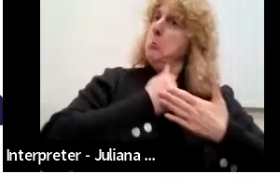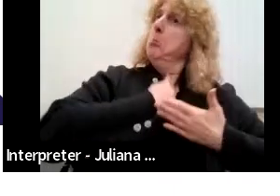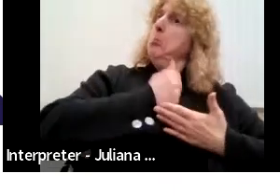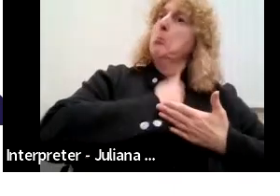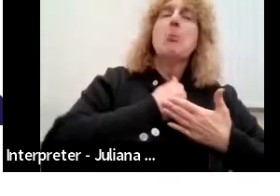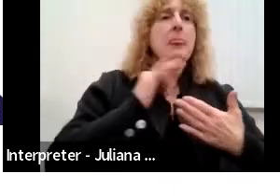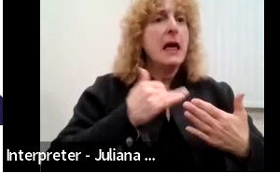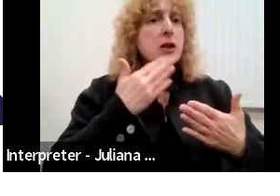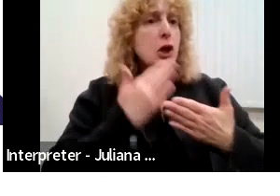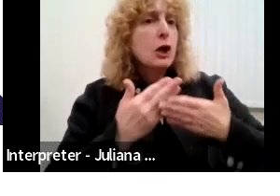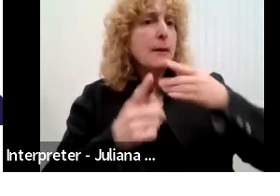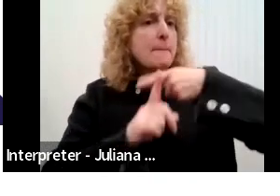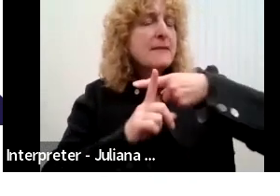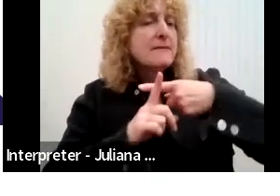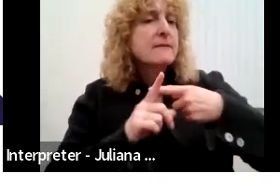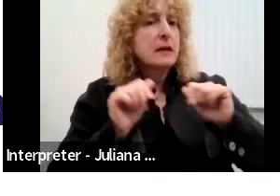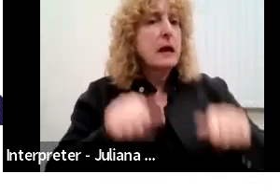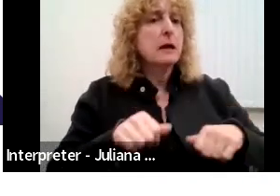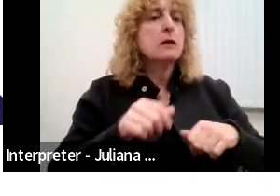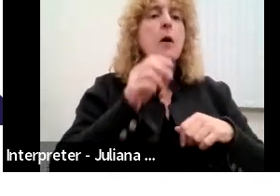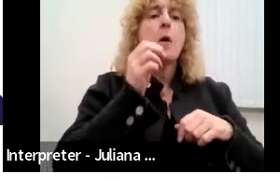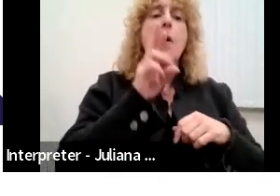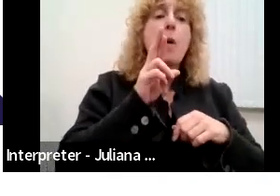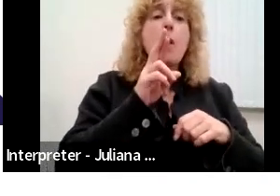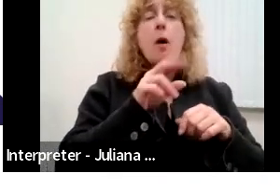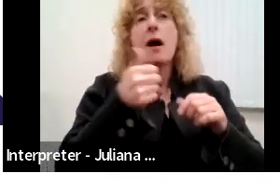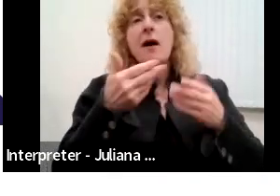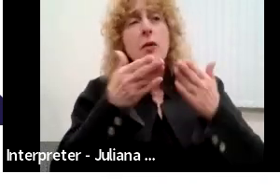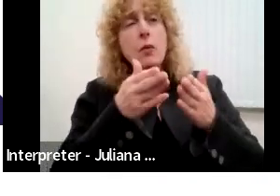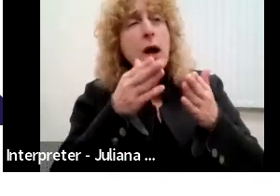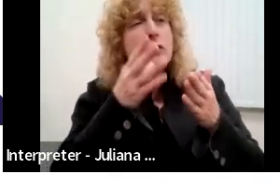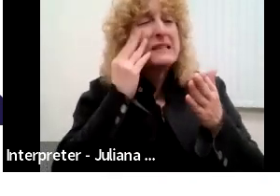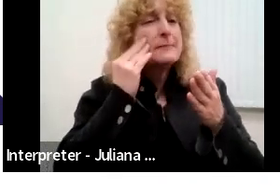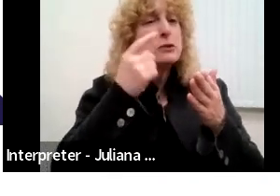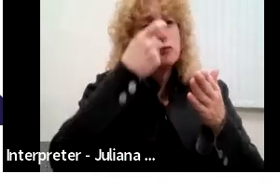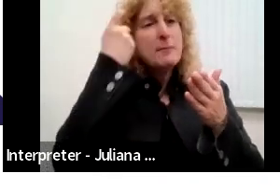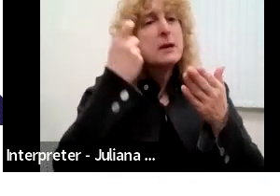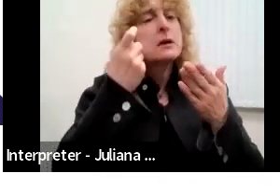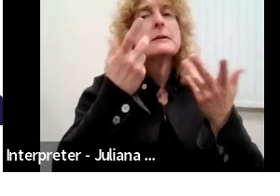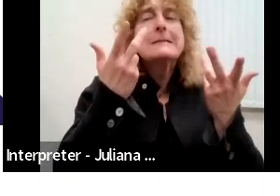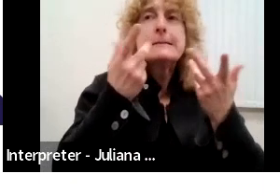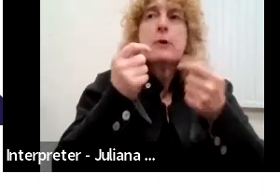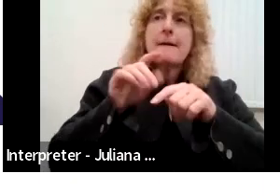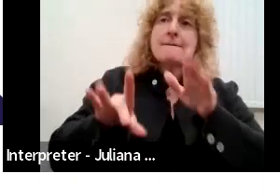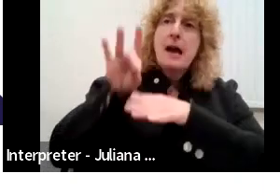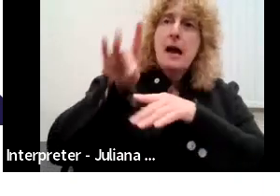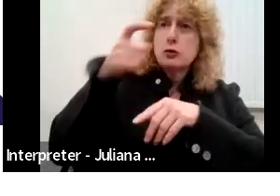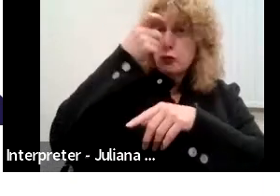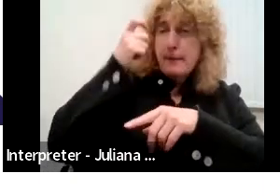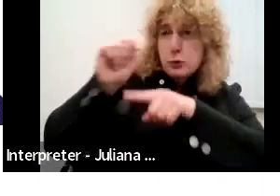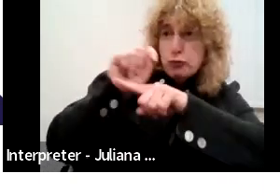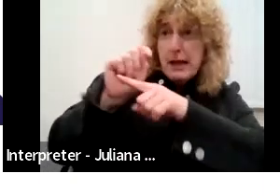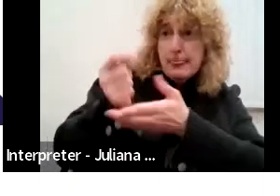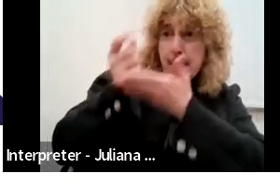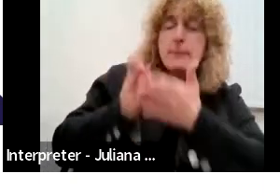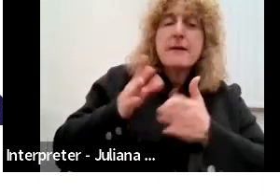ways to support someone who has experienced trauma are to find a trauma-trained therapist and find ways to build safe